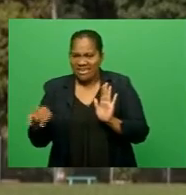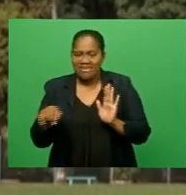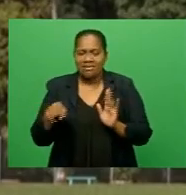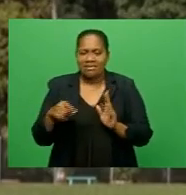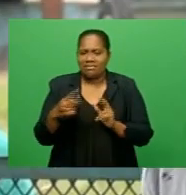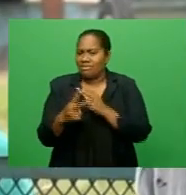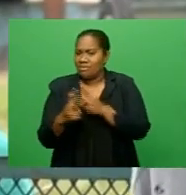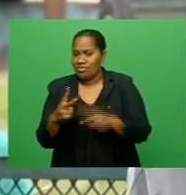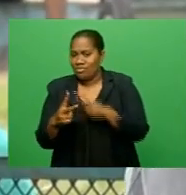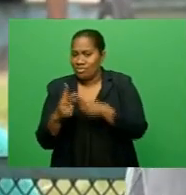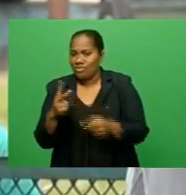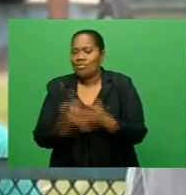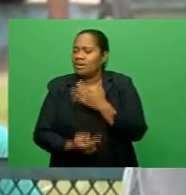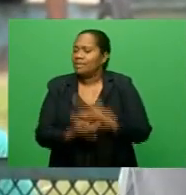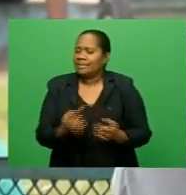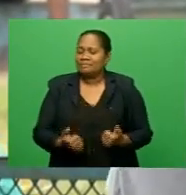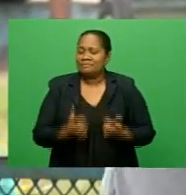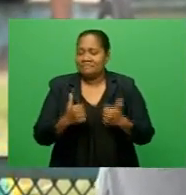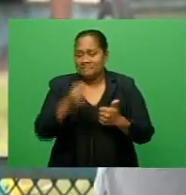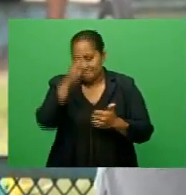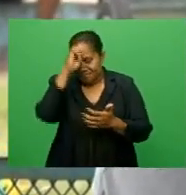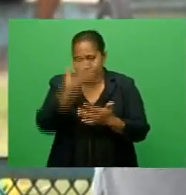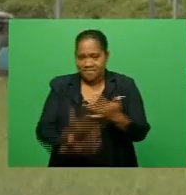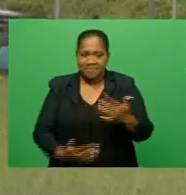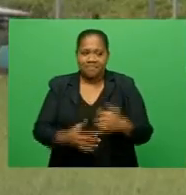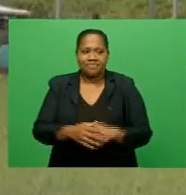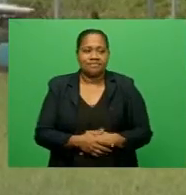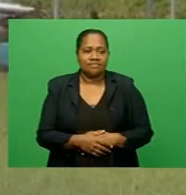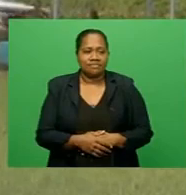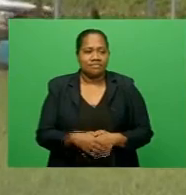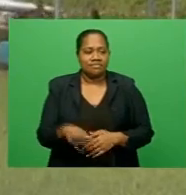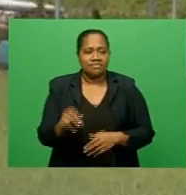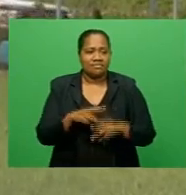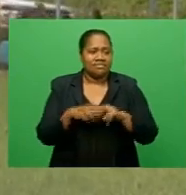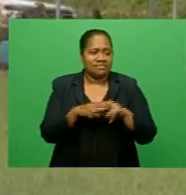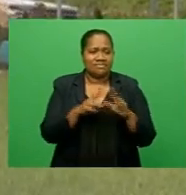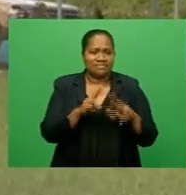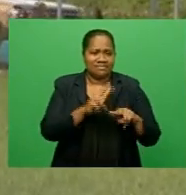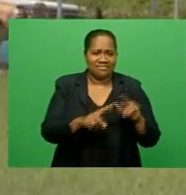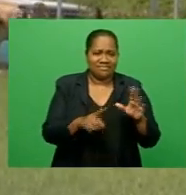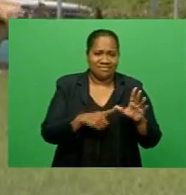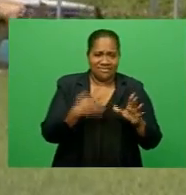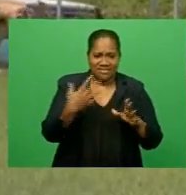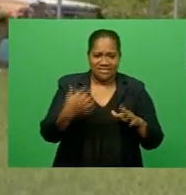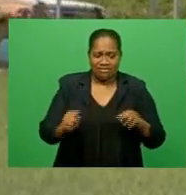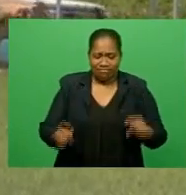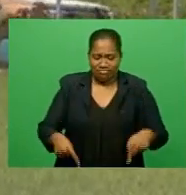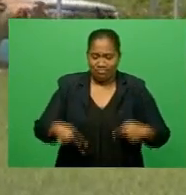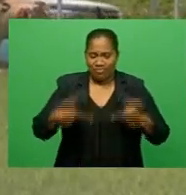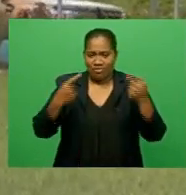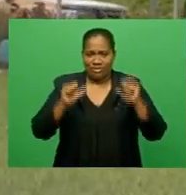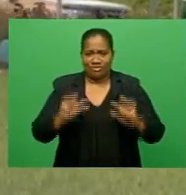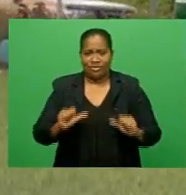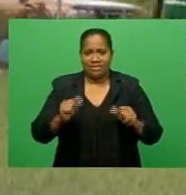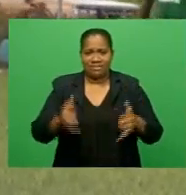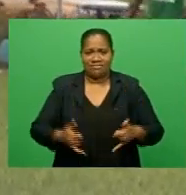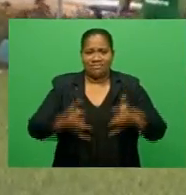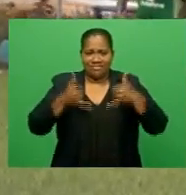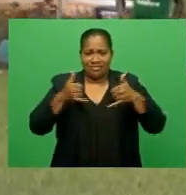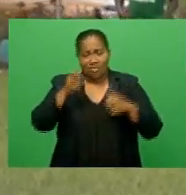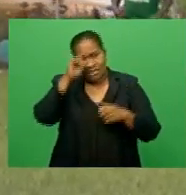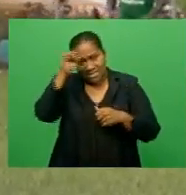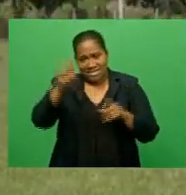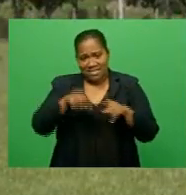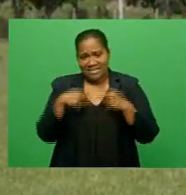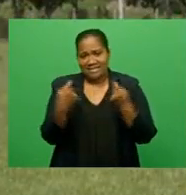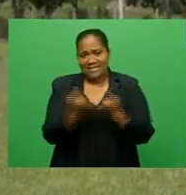great experience. Kambakoro is thankful to Fiji FA for having a tournament like the President Cup for the senior teams during their major events like the